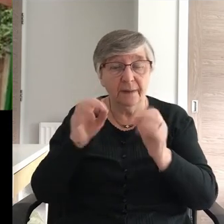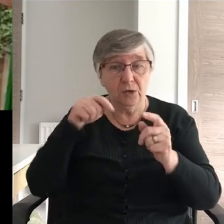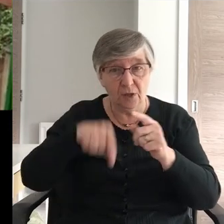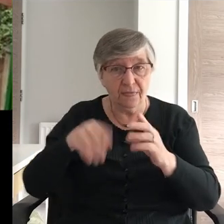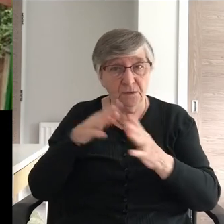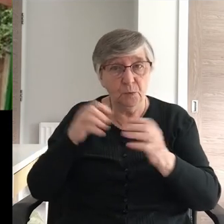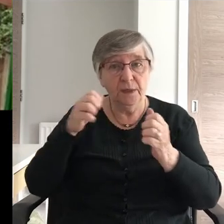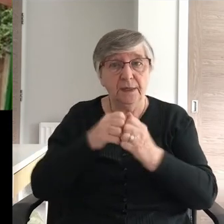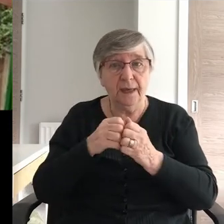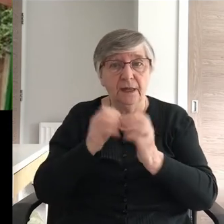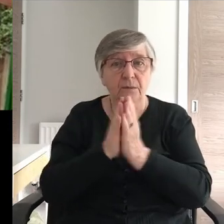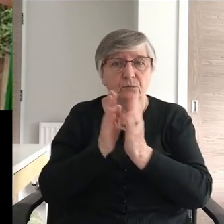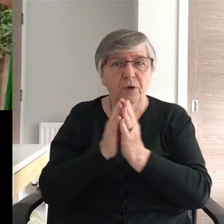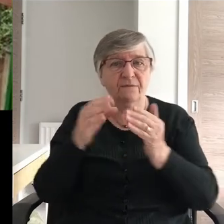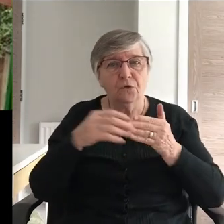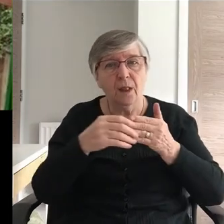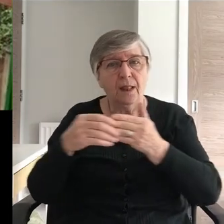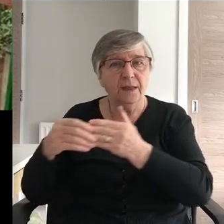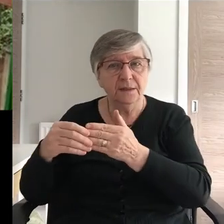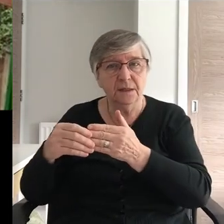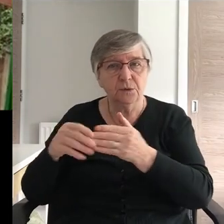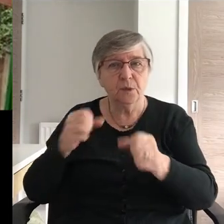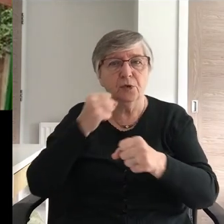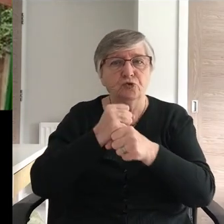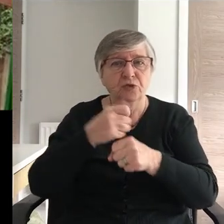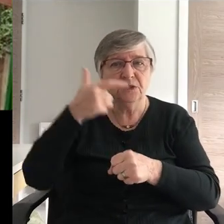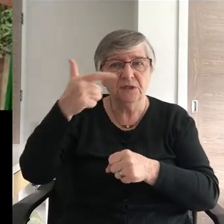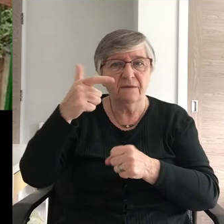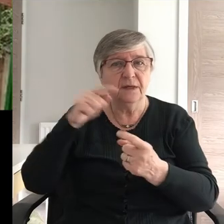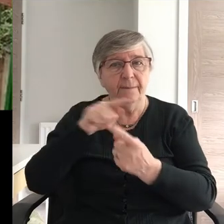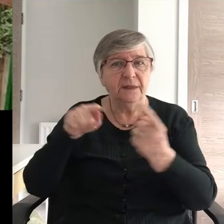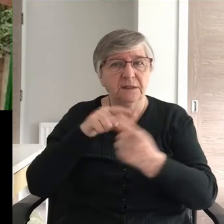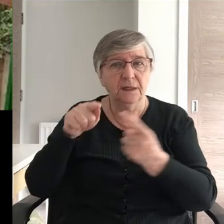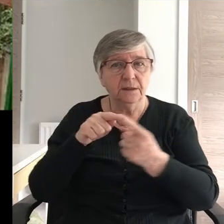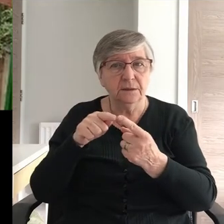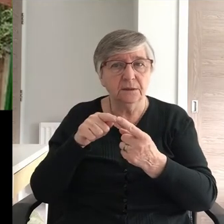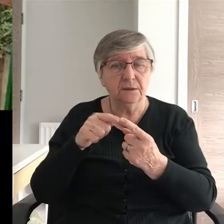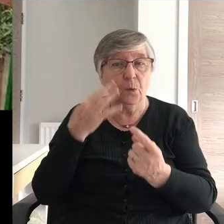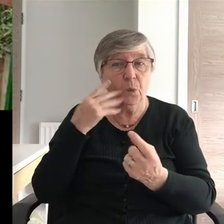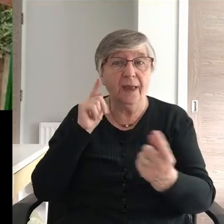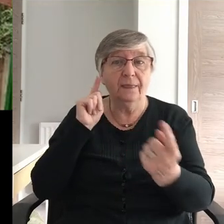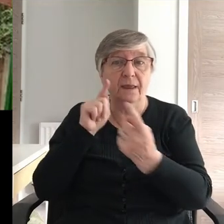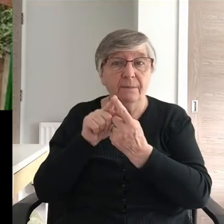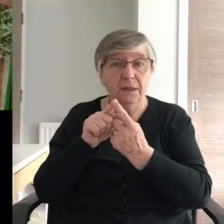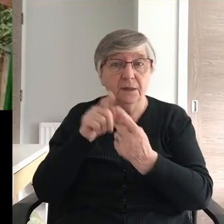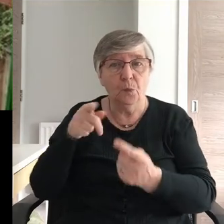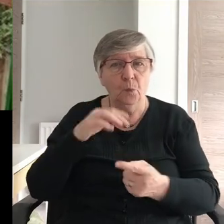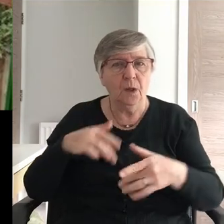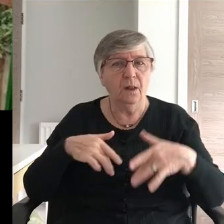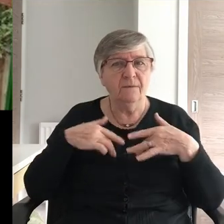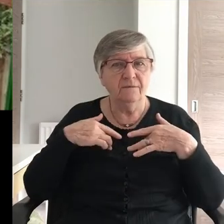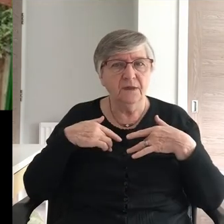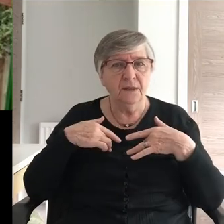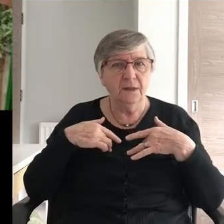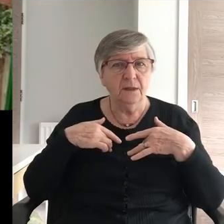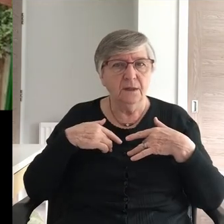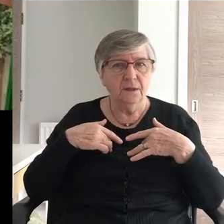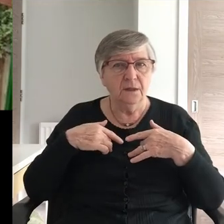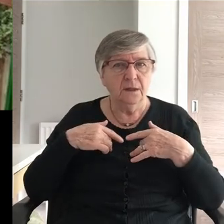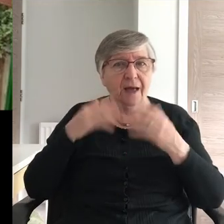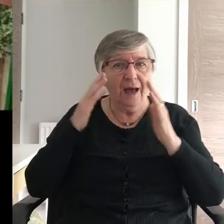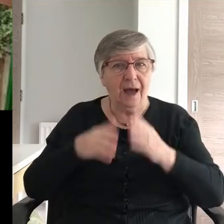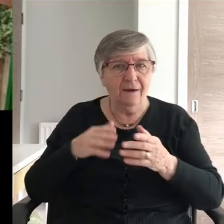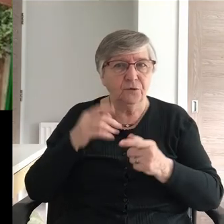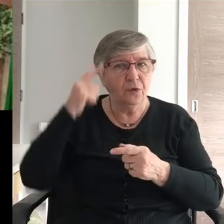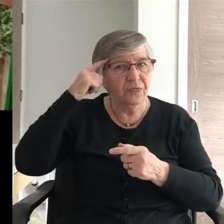and particularly this weekend, we pray for the leaders of the G7, that as they meet, they would have a sense of being